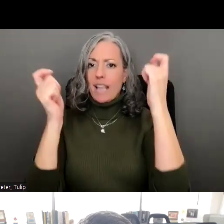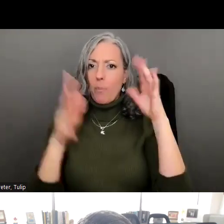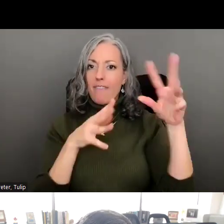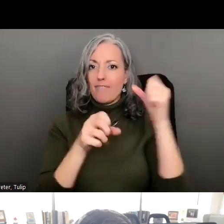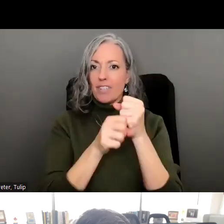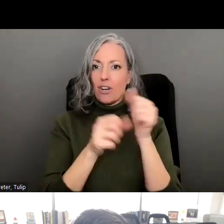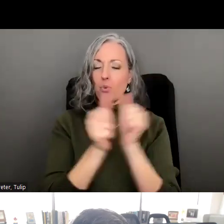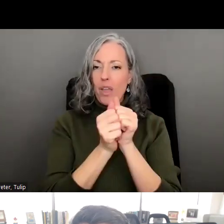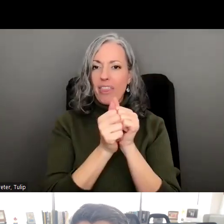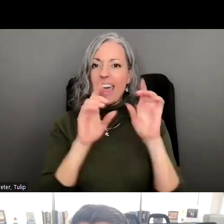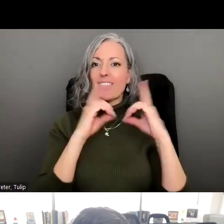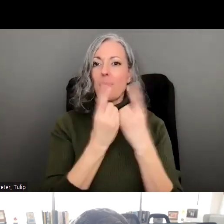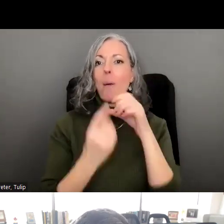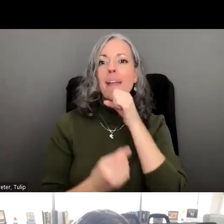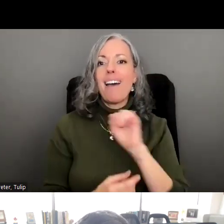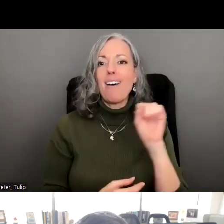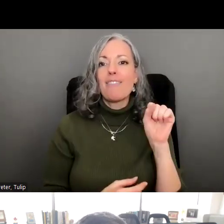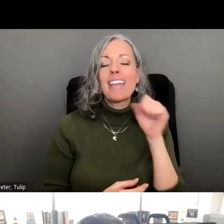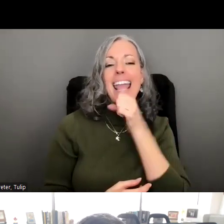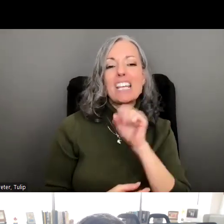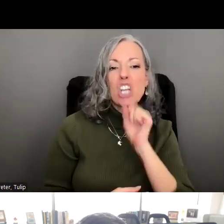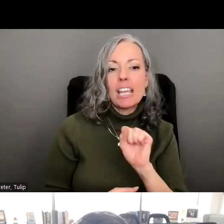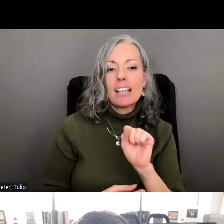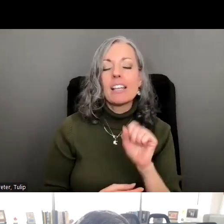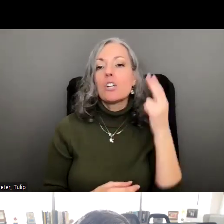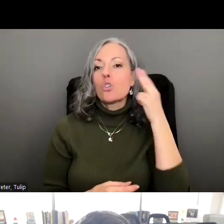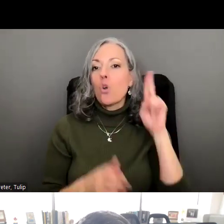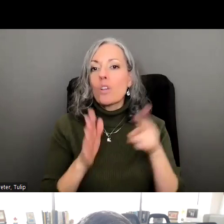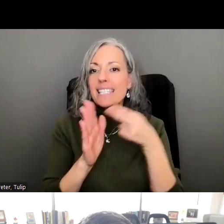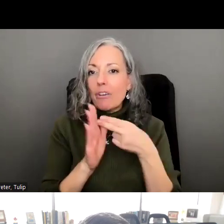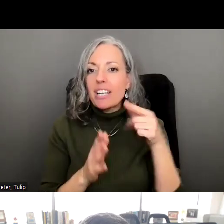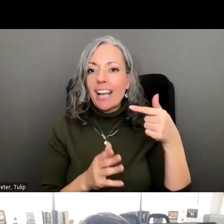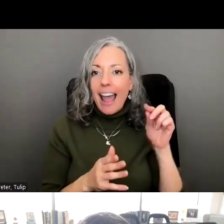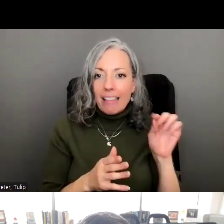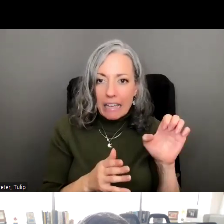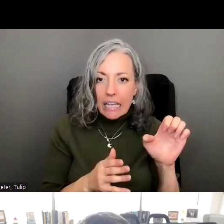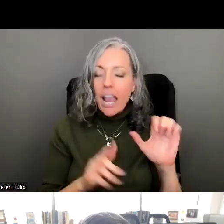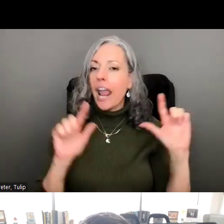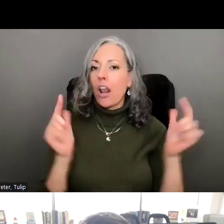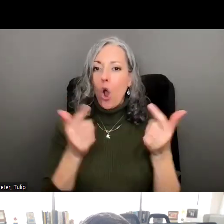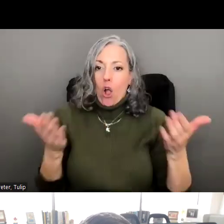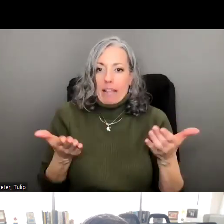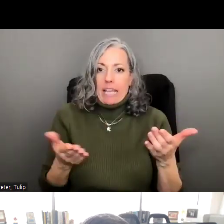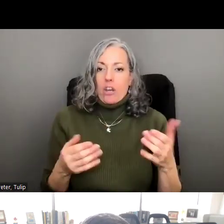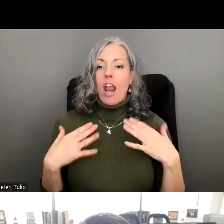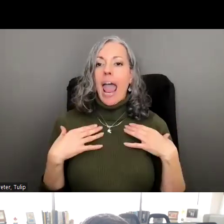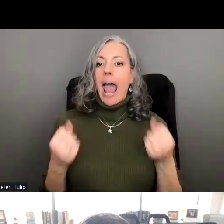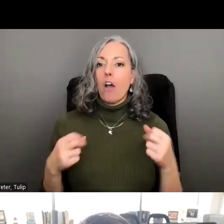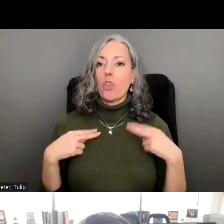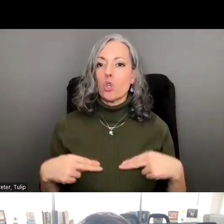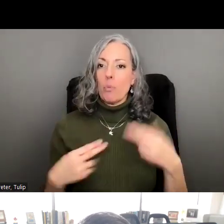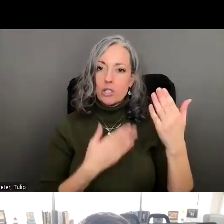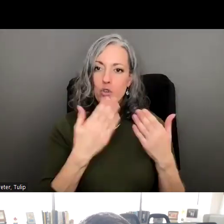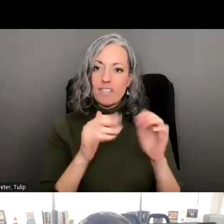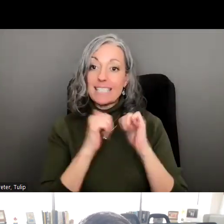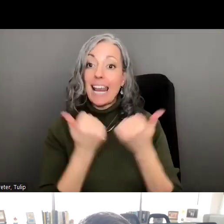Department of Aging. So on behalf of Secretary Galley and all of us at the Health and Human Services Agency, I do want to